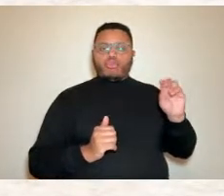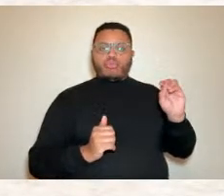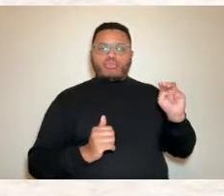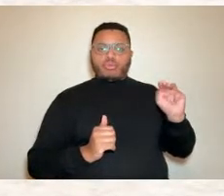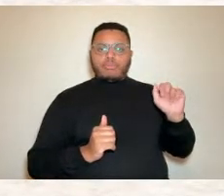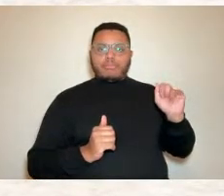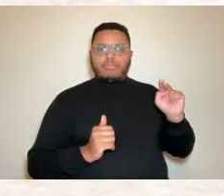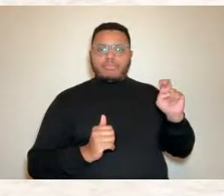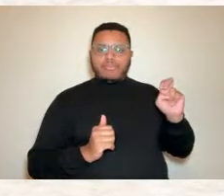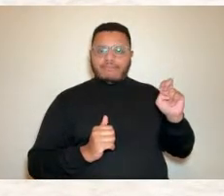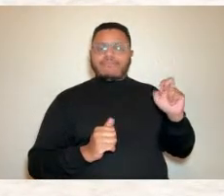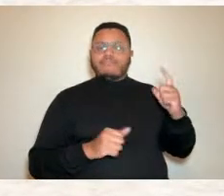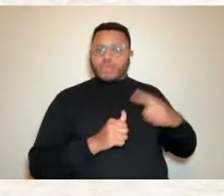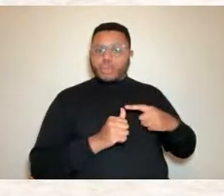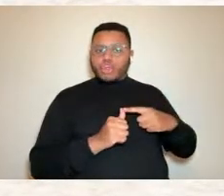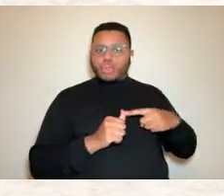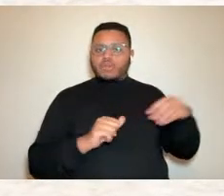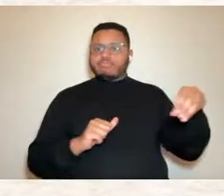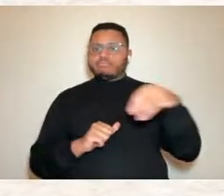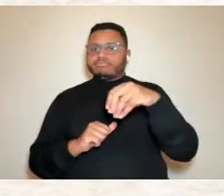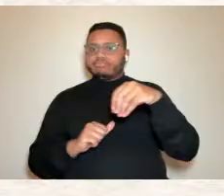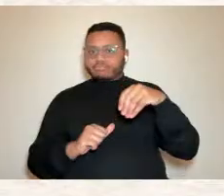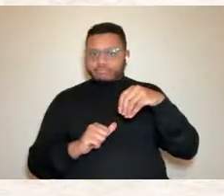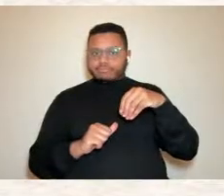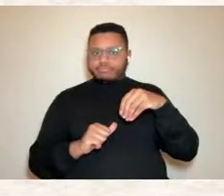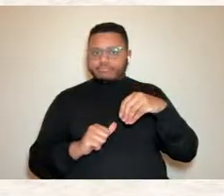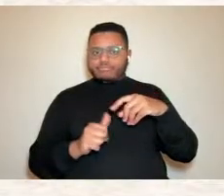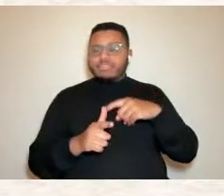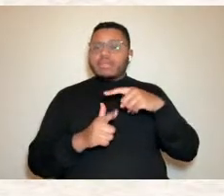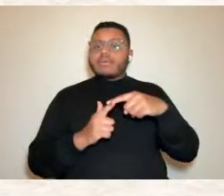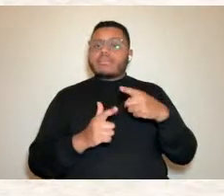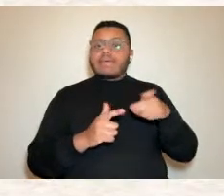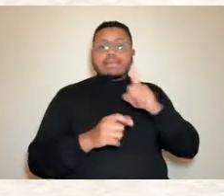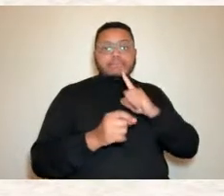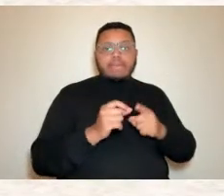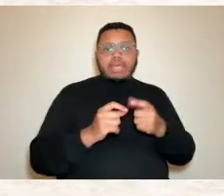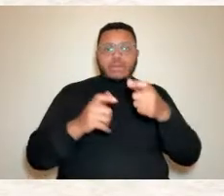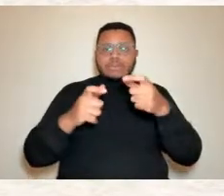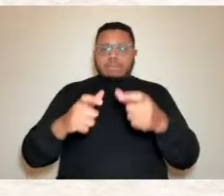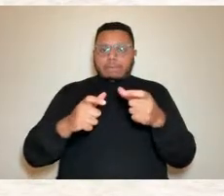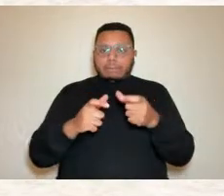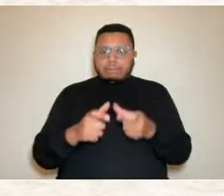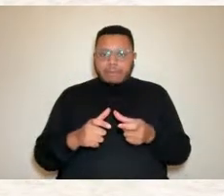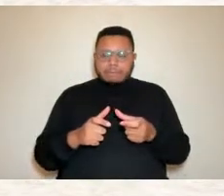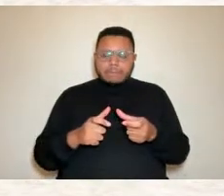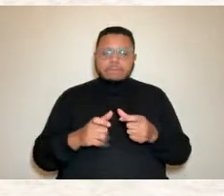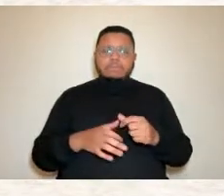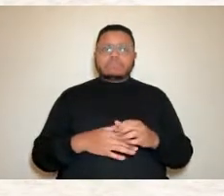first, and then tomatoes.